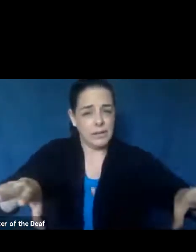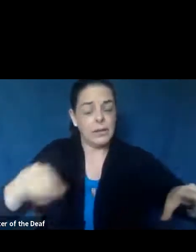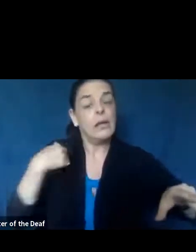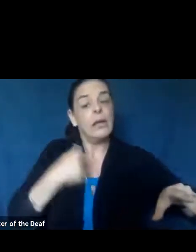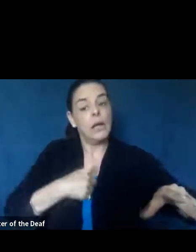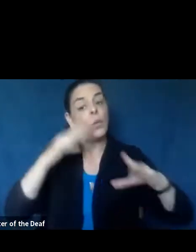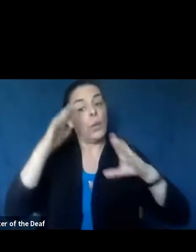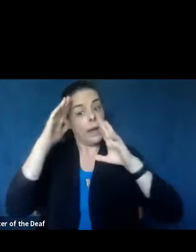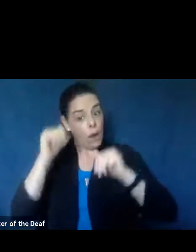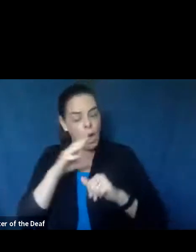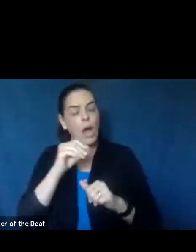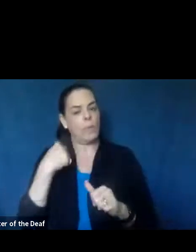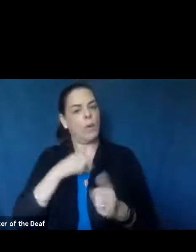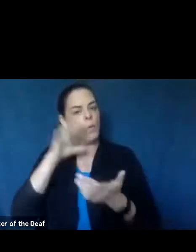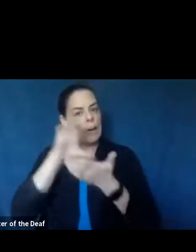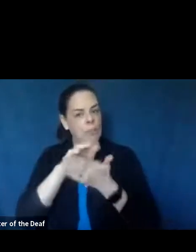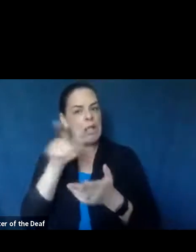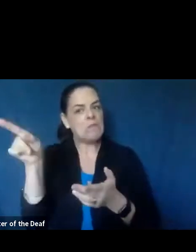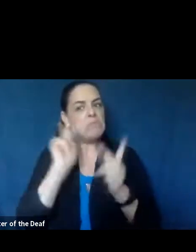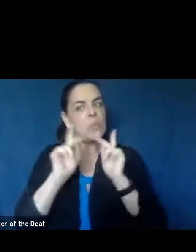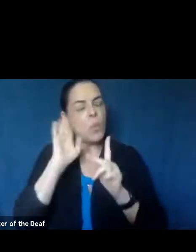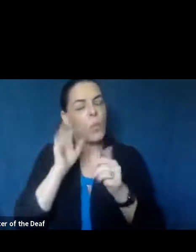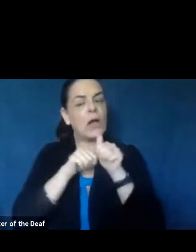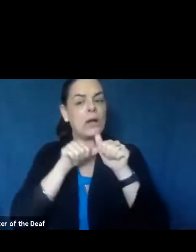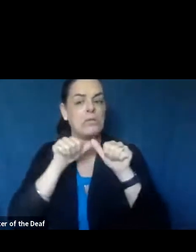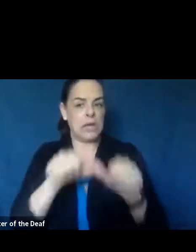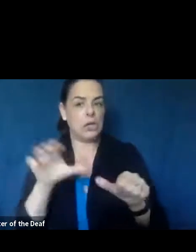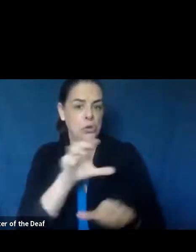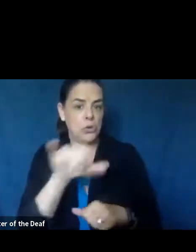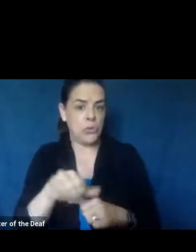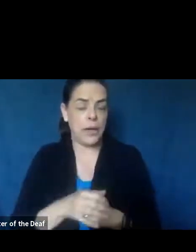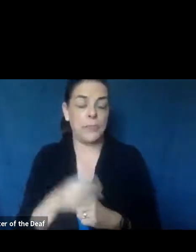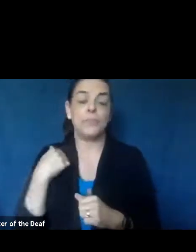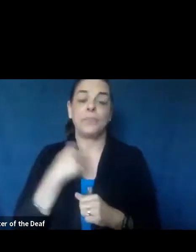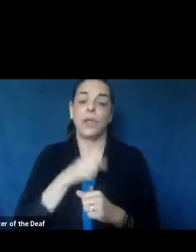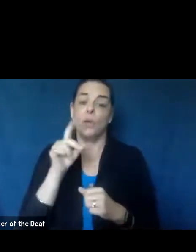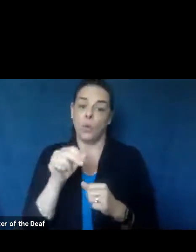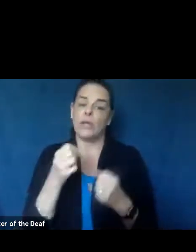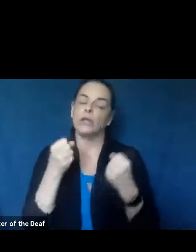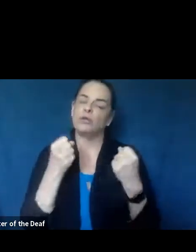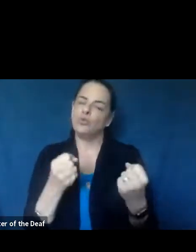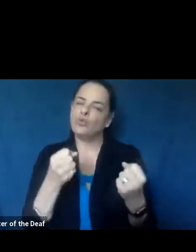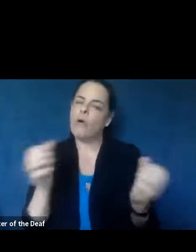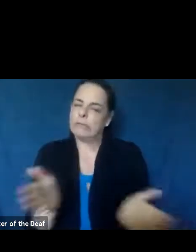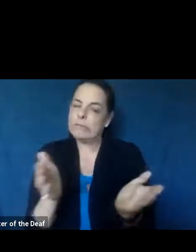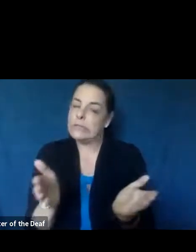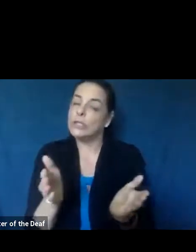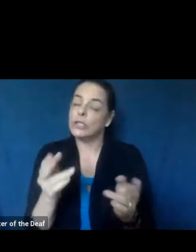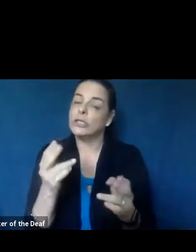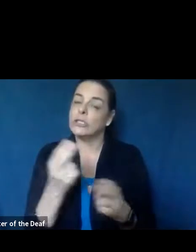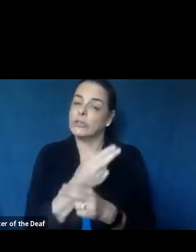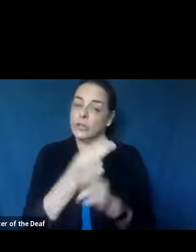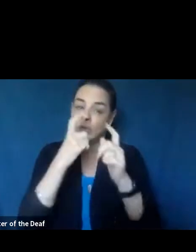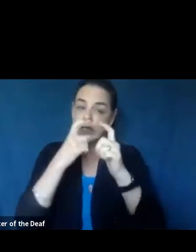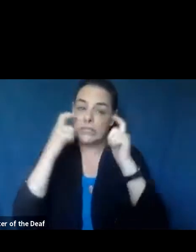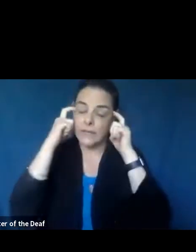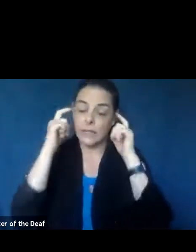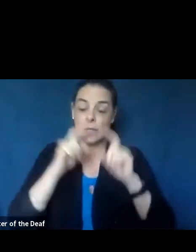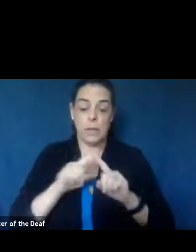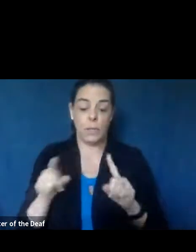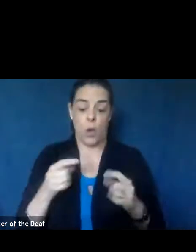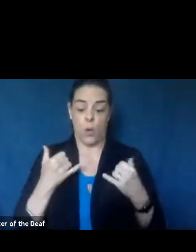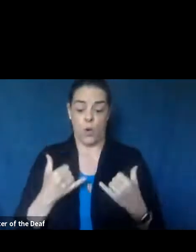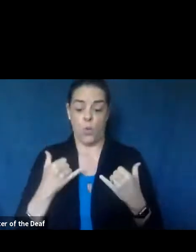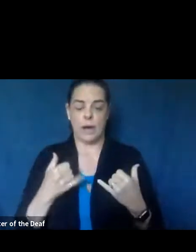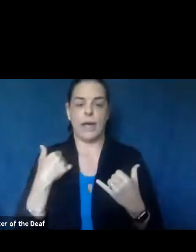believe that they're going to continue to do that. We do strongly encourage them to wear the face coverings and follow those. But at this time, we'll